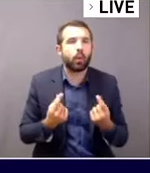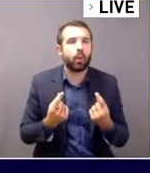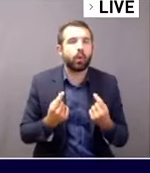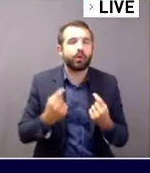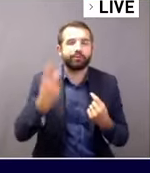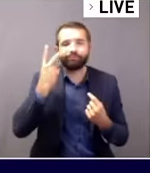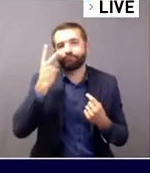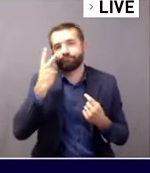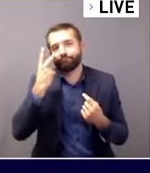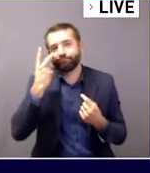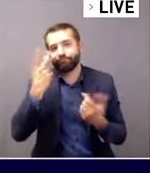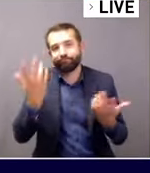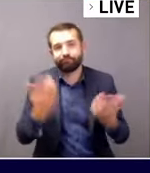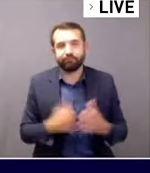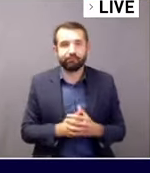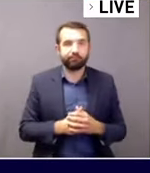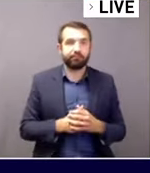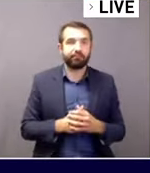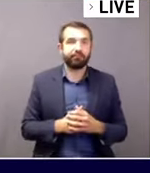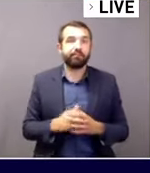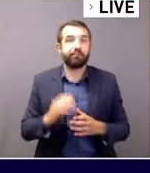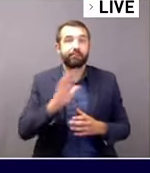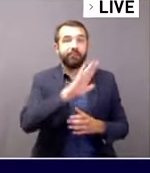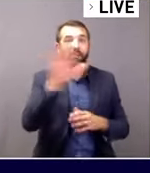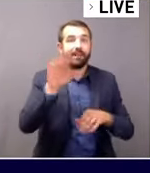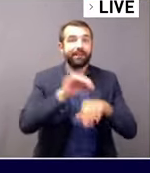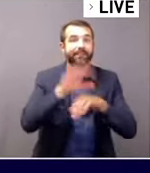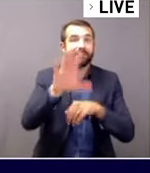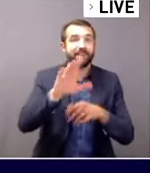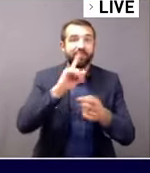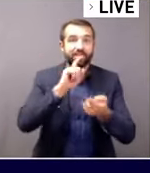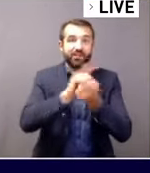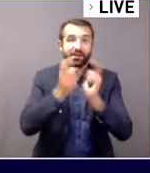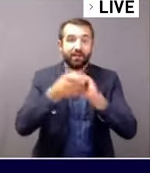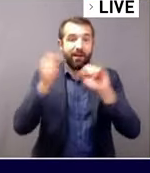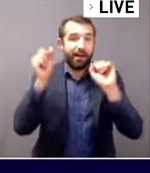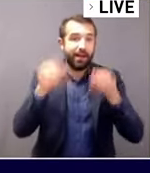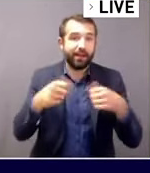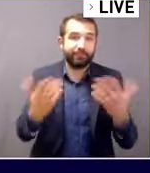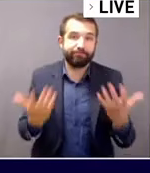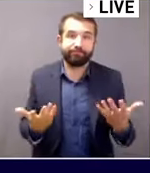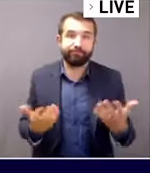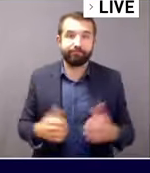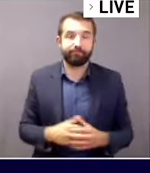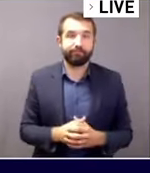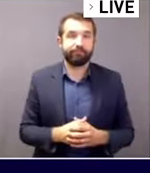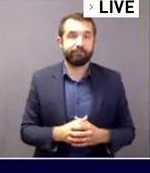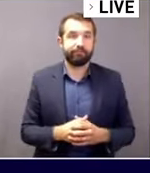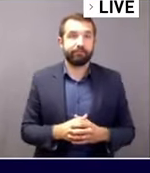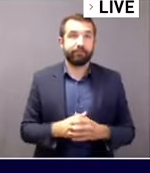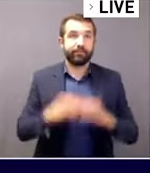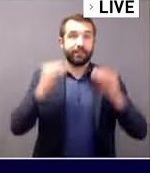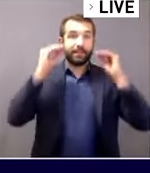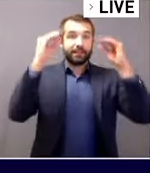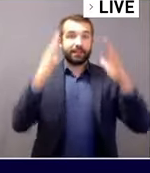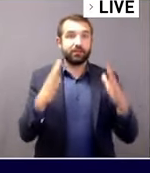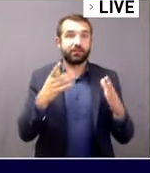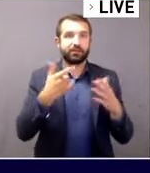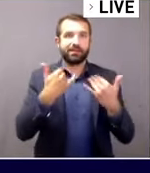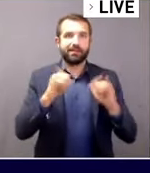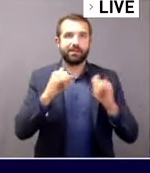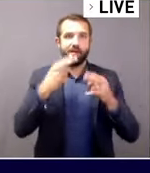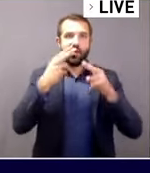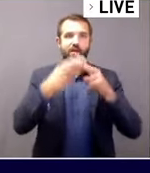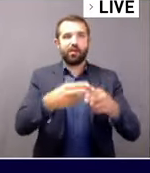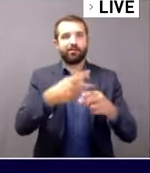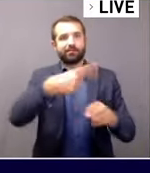be changed? Most certainly. If the categorization of teachers as essential workers were to change at the federal level, it could change.